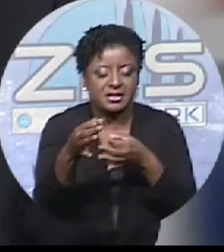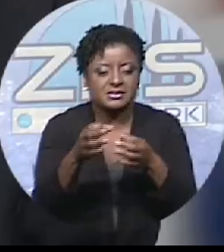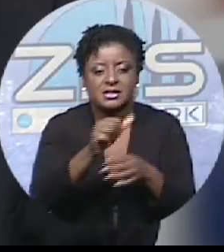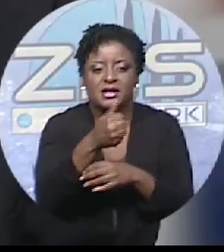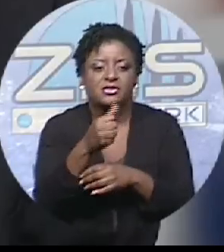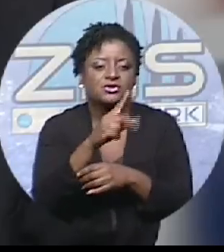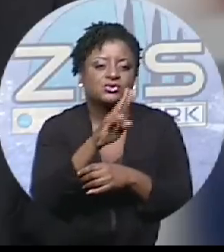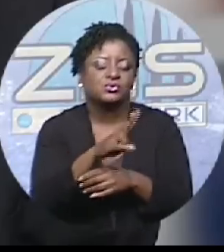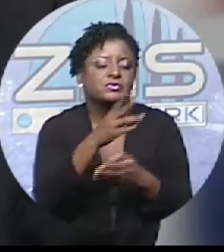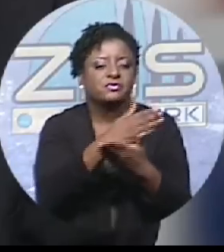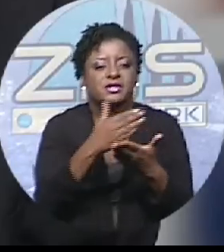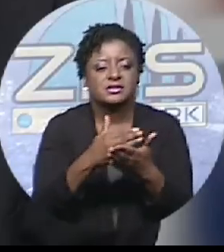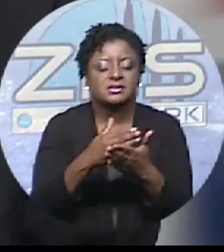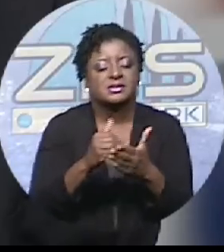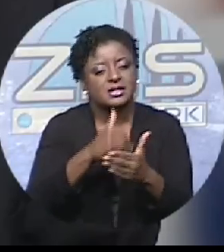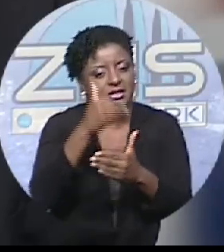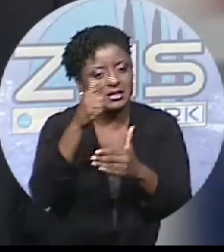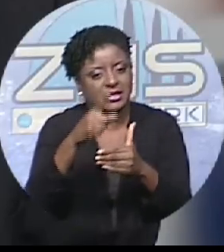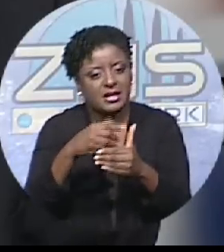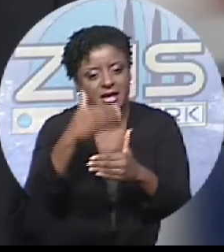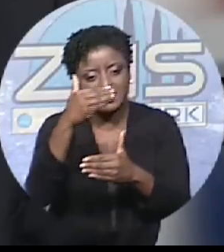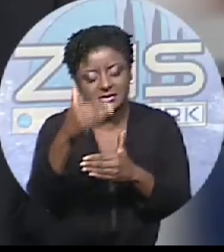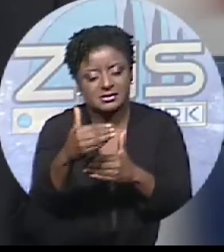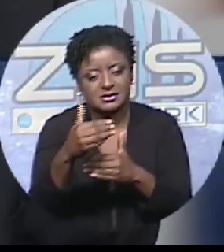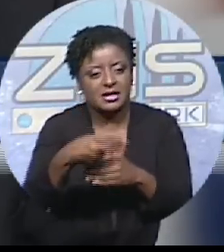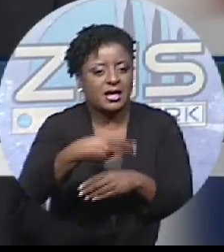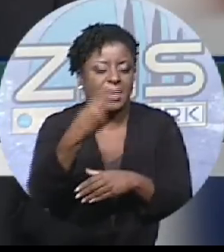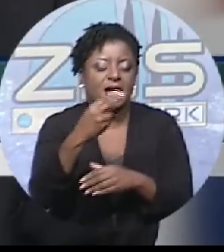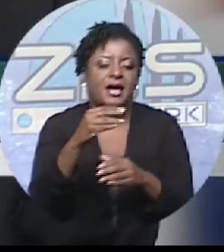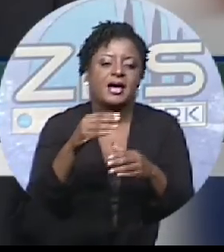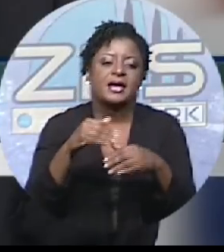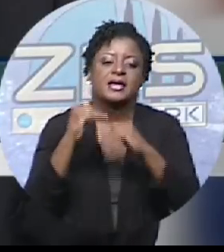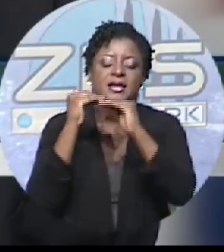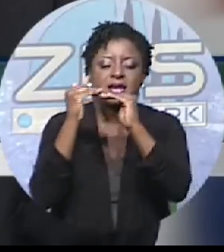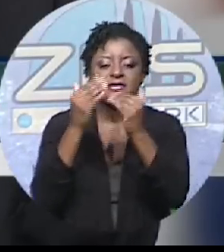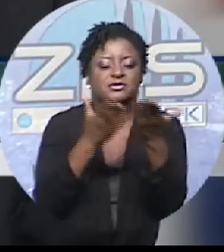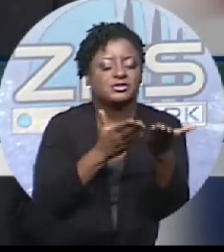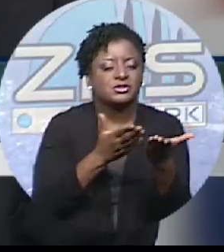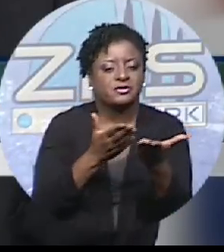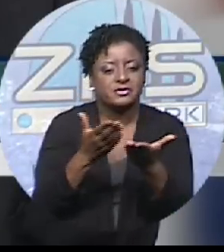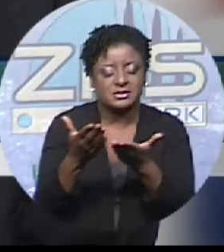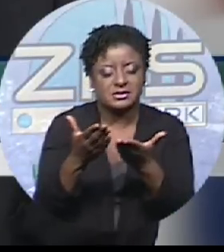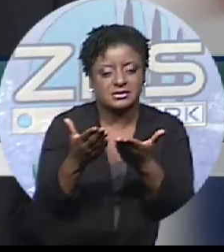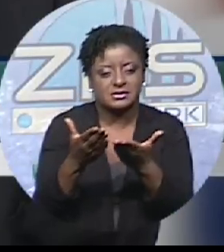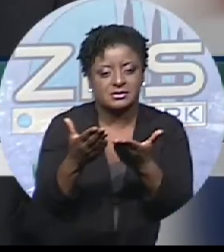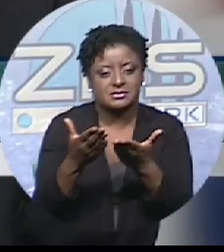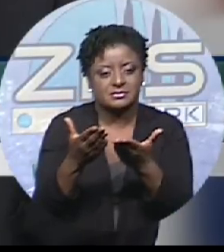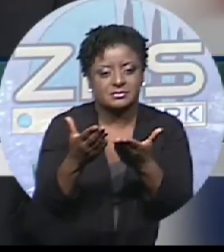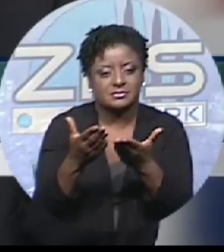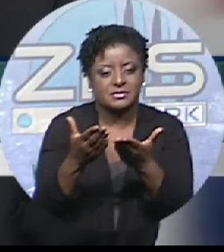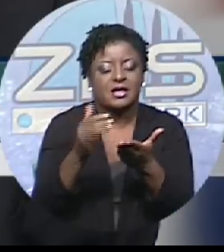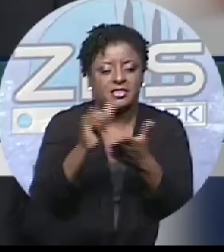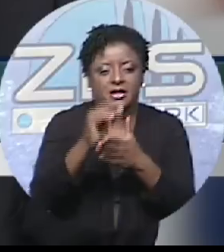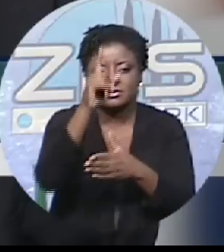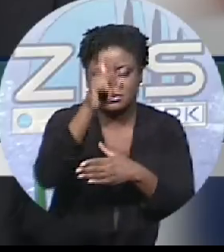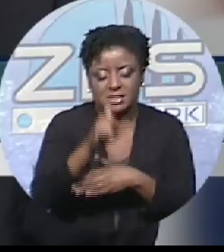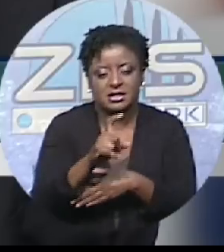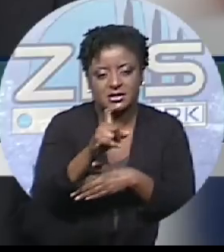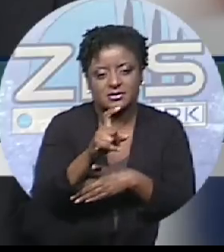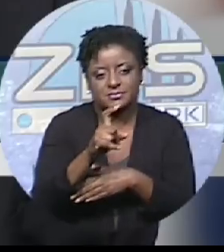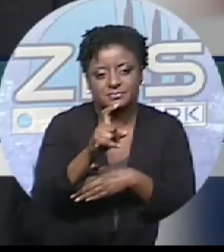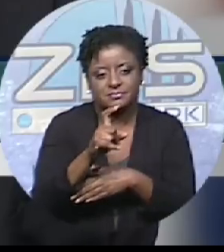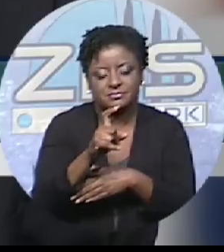work. Next, you'll have those high-level services that have been identified through primary care that you need in the population. So if it